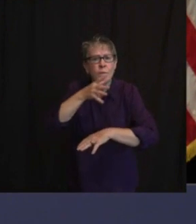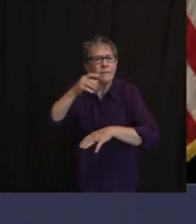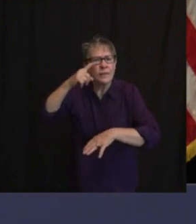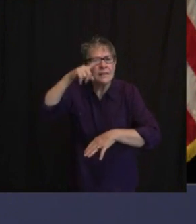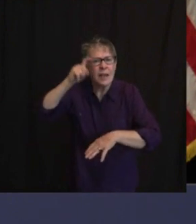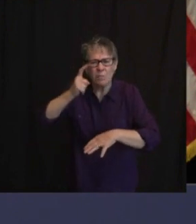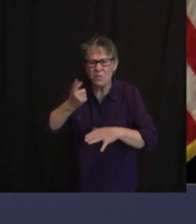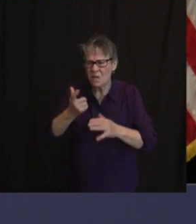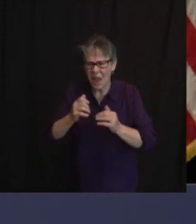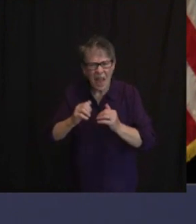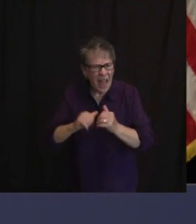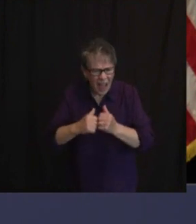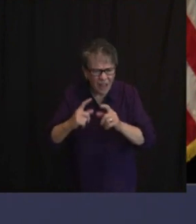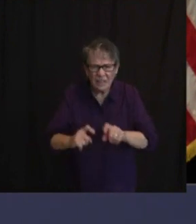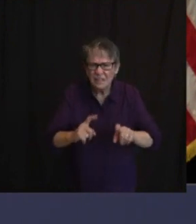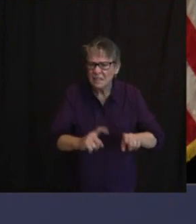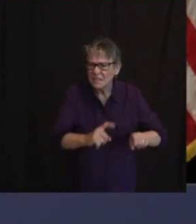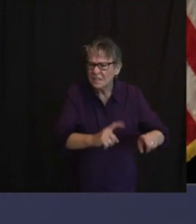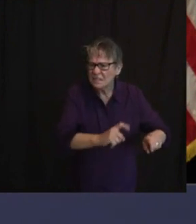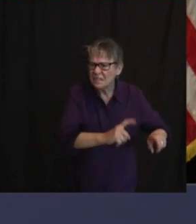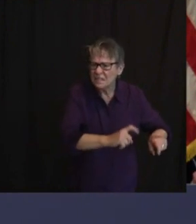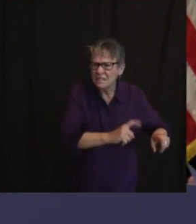be quarantined and given medical service?